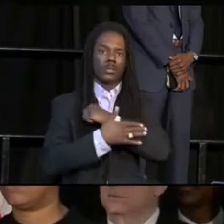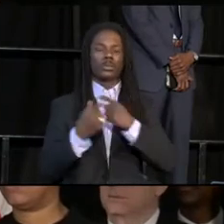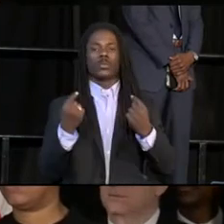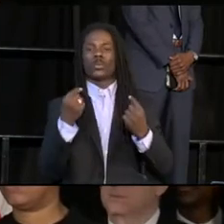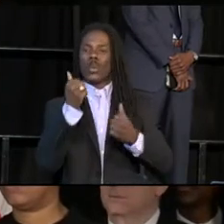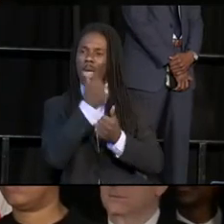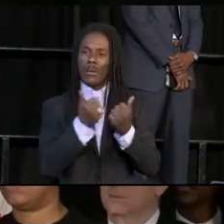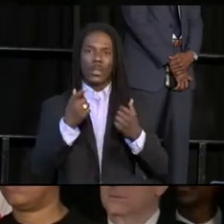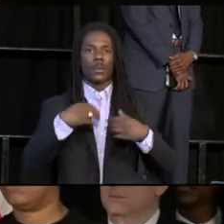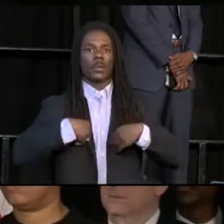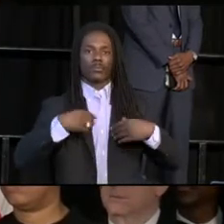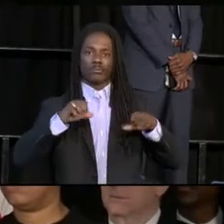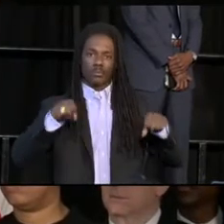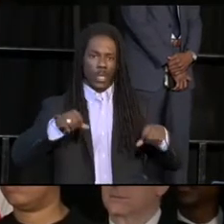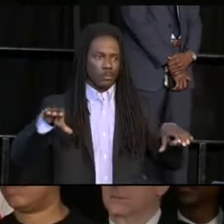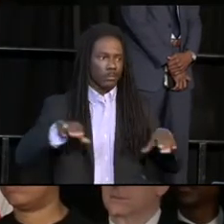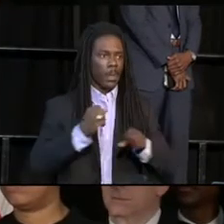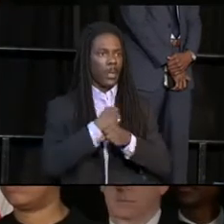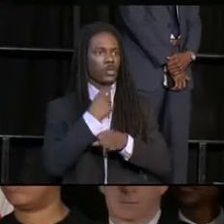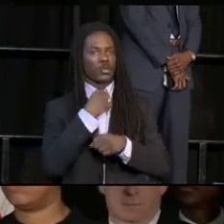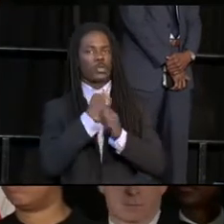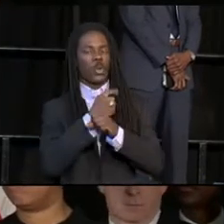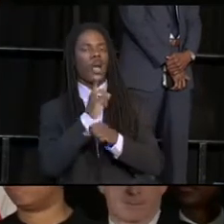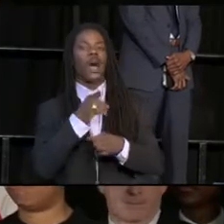everything we can to make sure that we have a successful event.